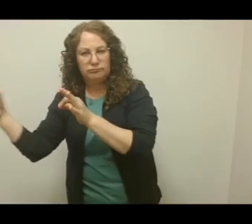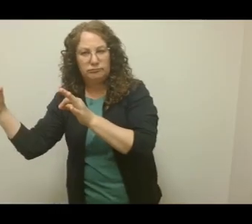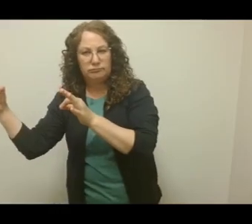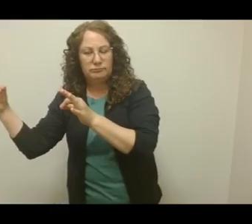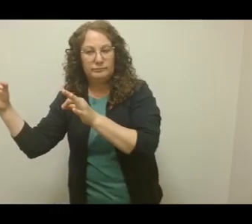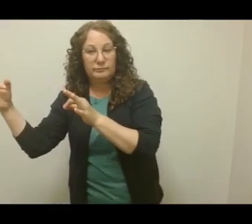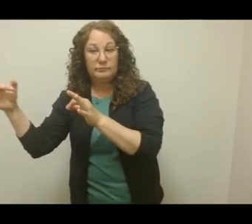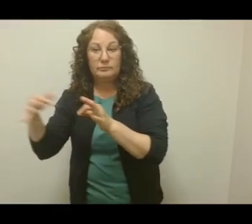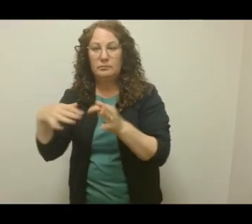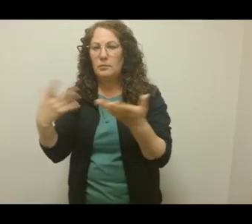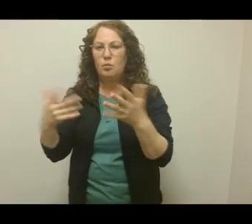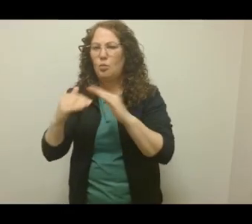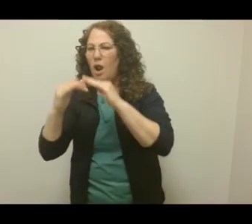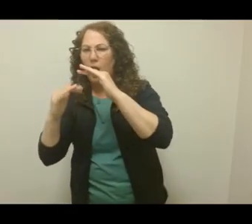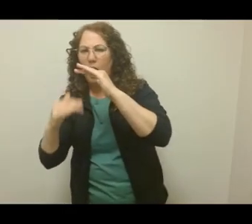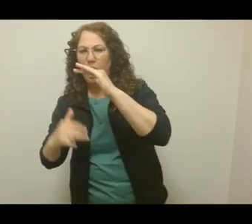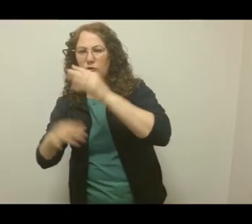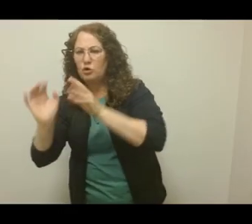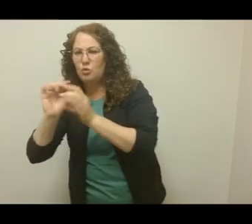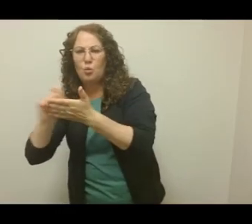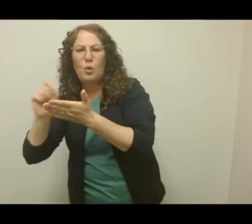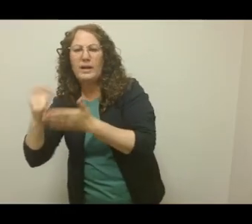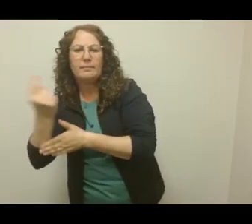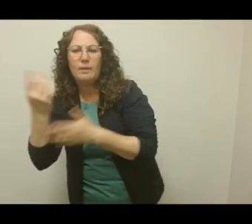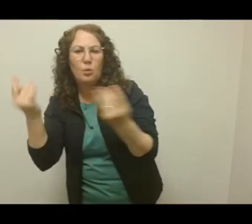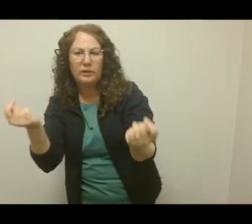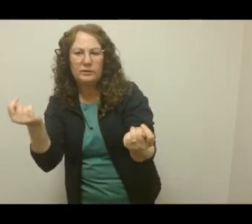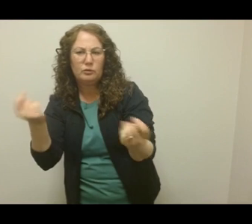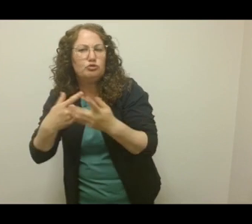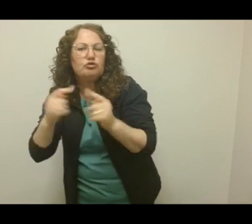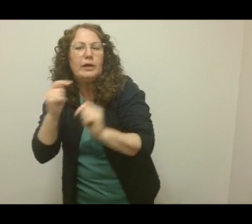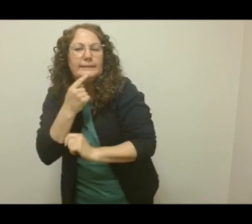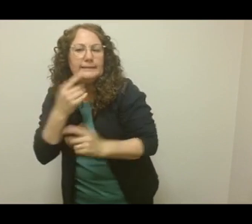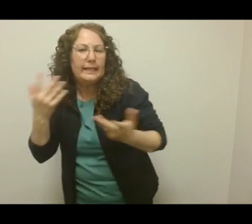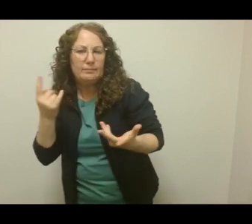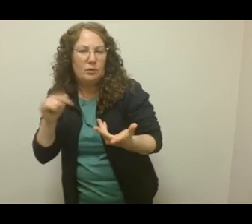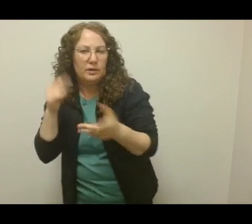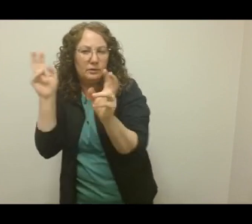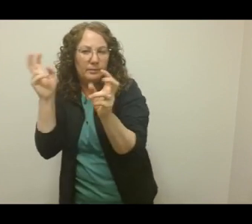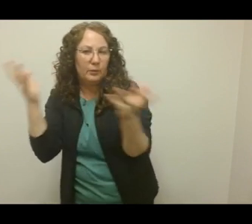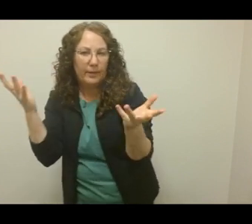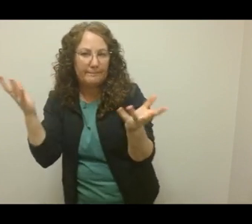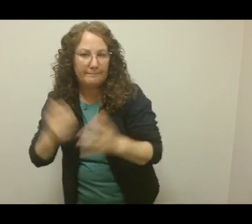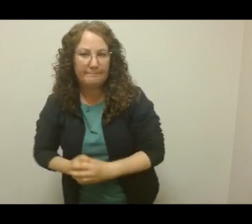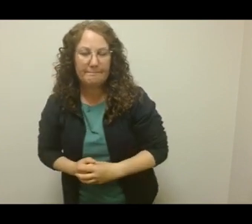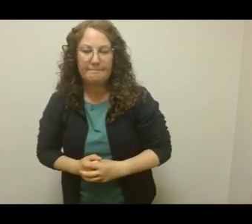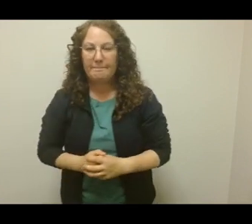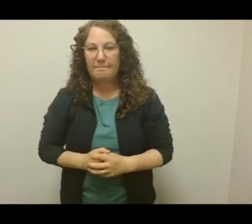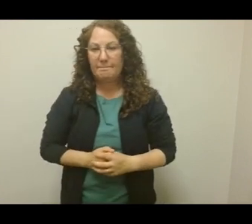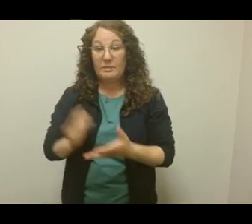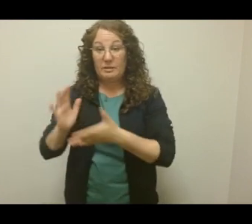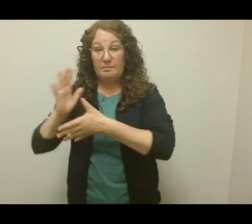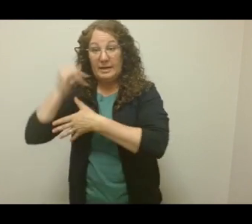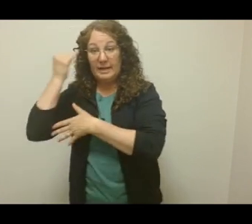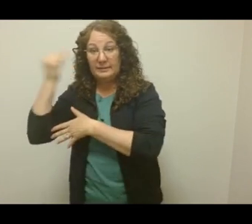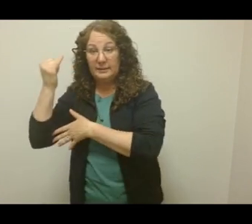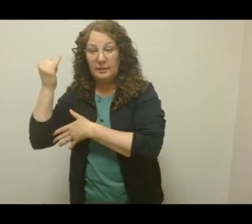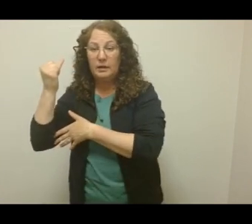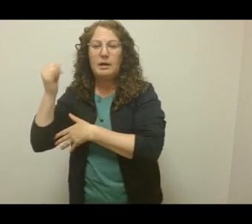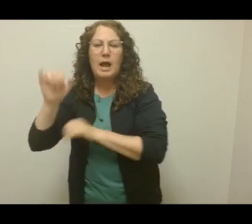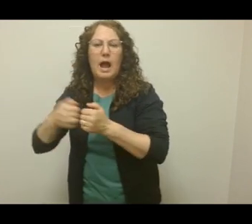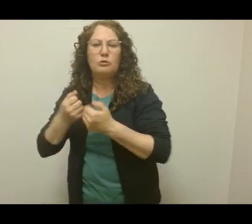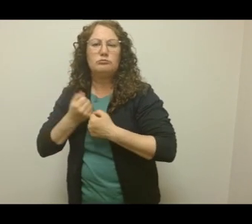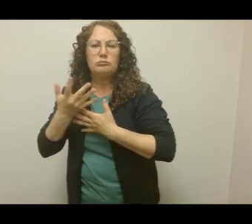mostly about, what the author is trying to say about the topic. The main idea can usually be expressed